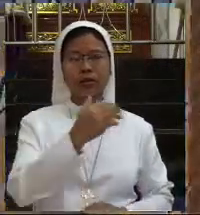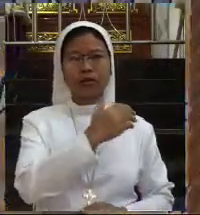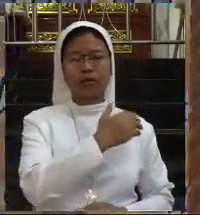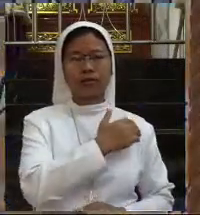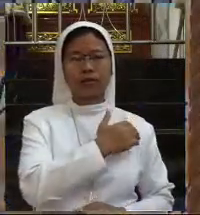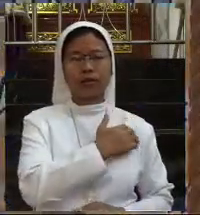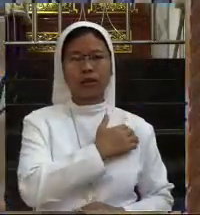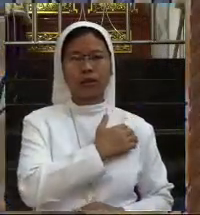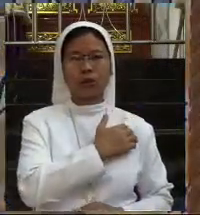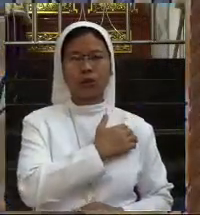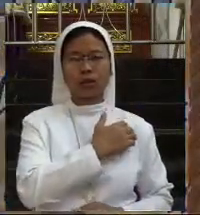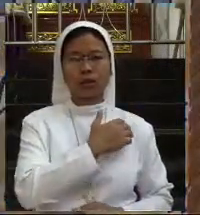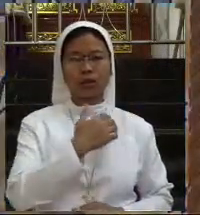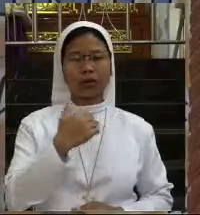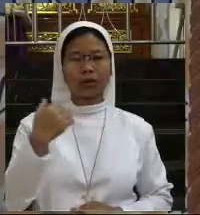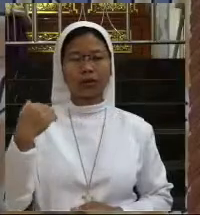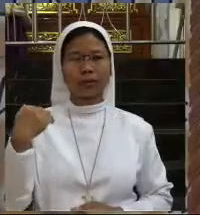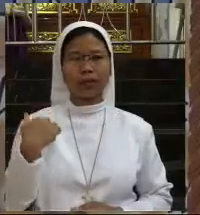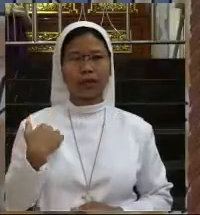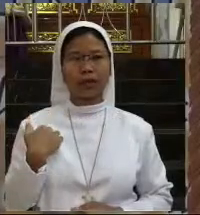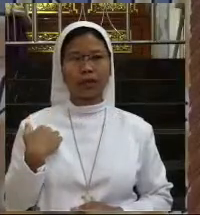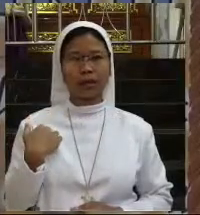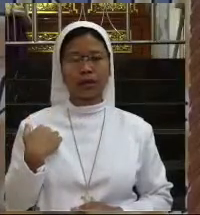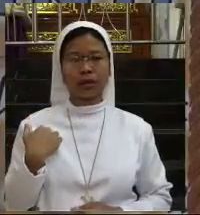Son, and the Holy